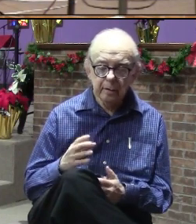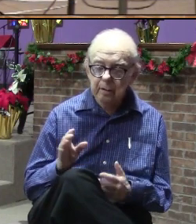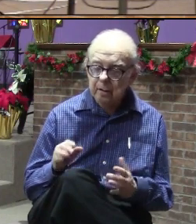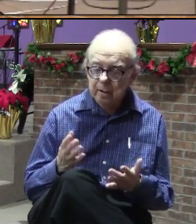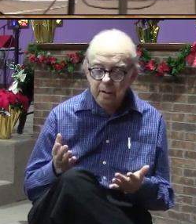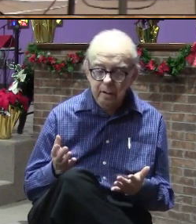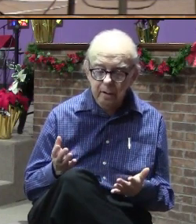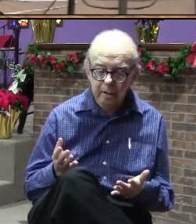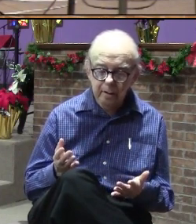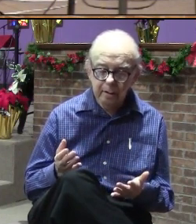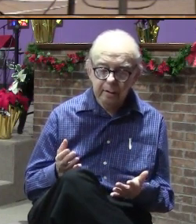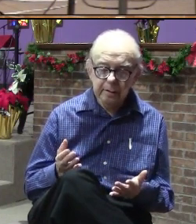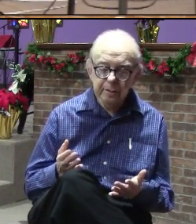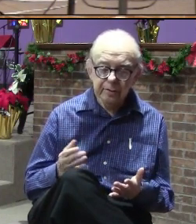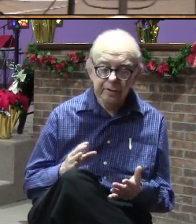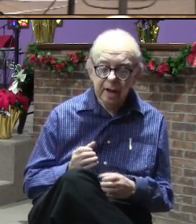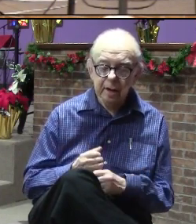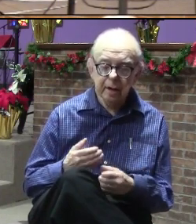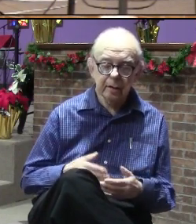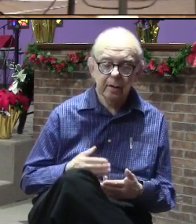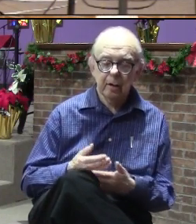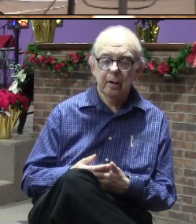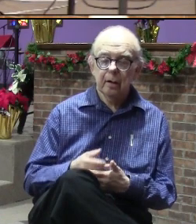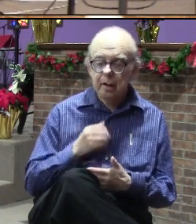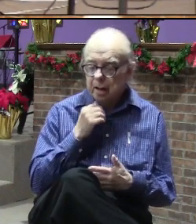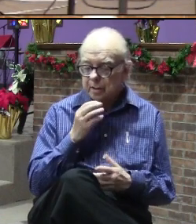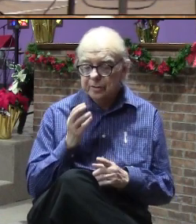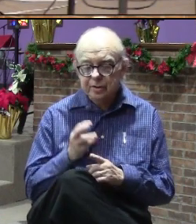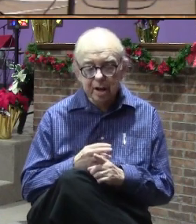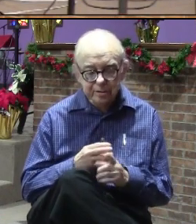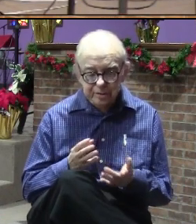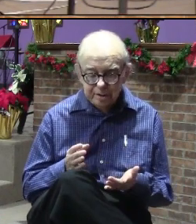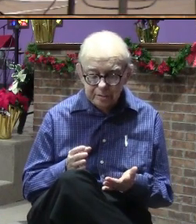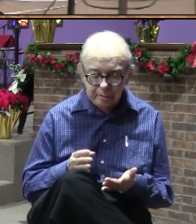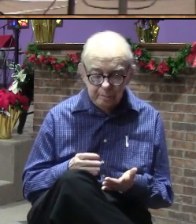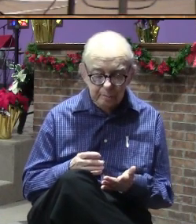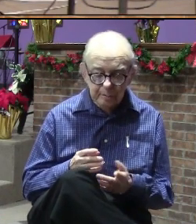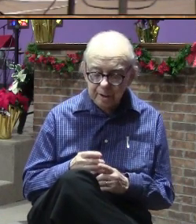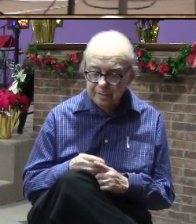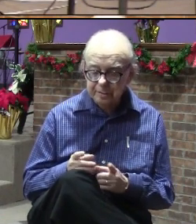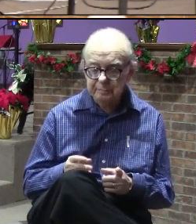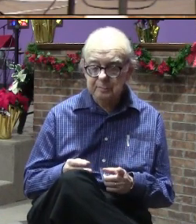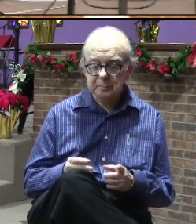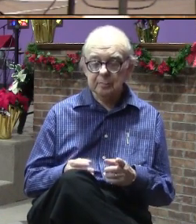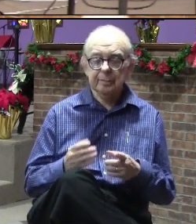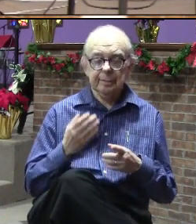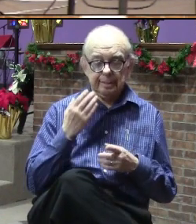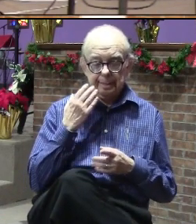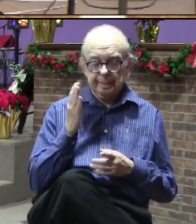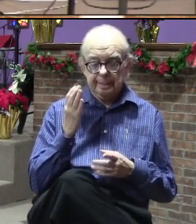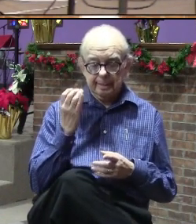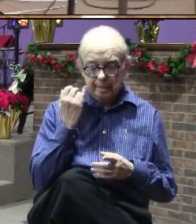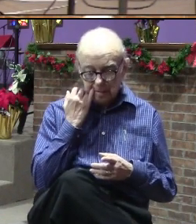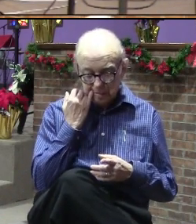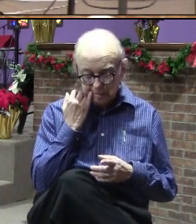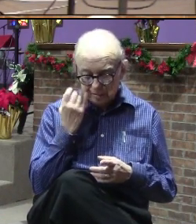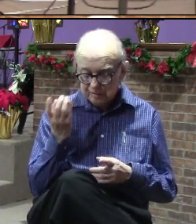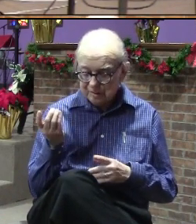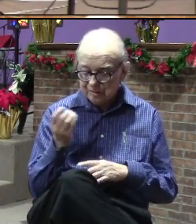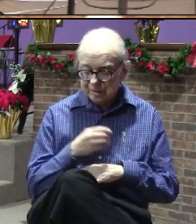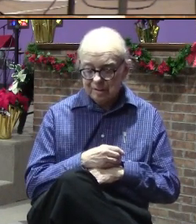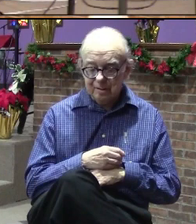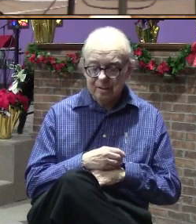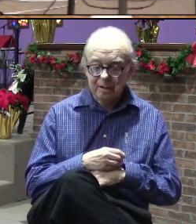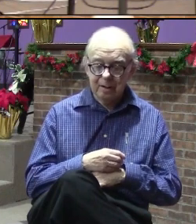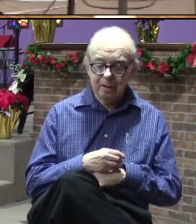just now pregnant. She's not 6 months. I don't know if she's 6 days.